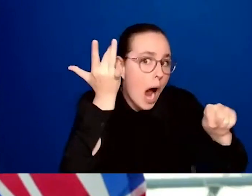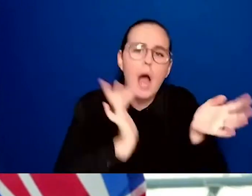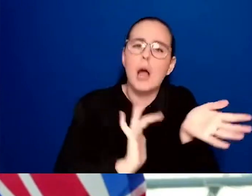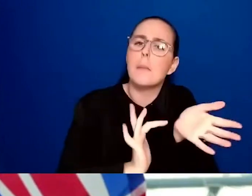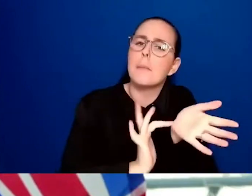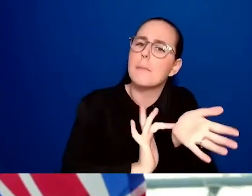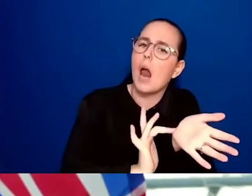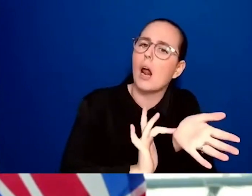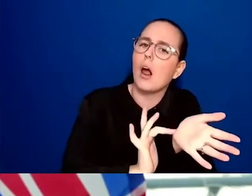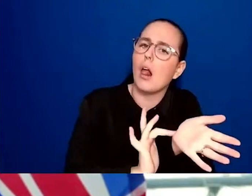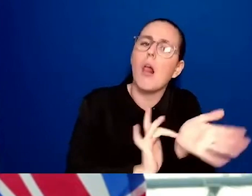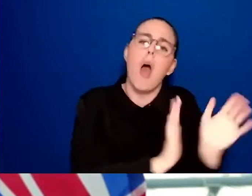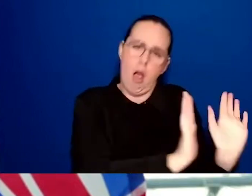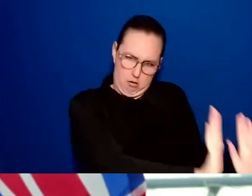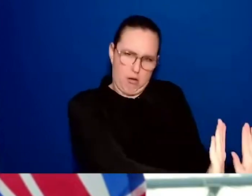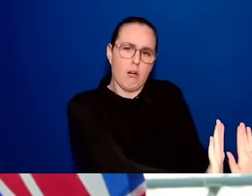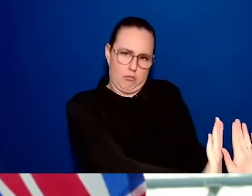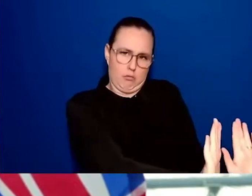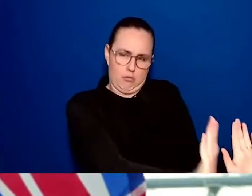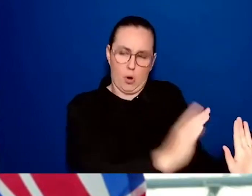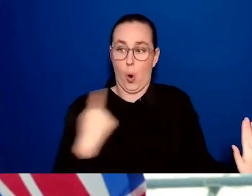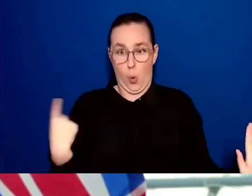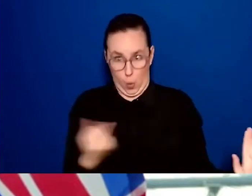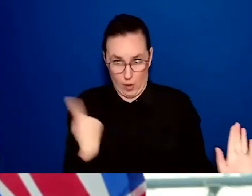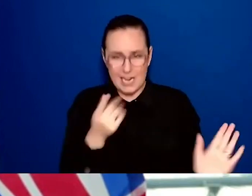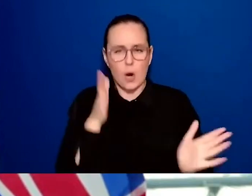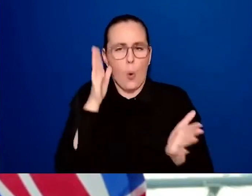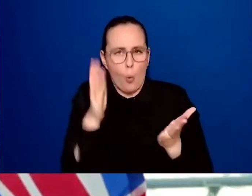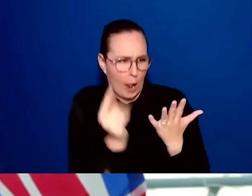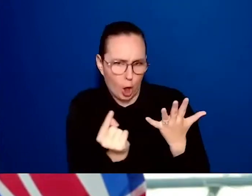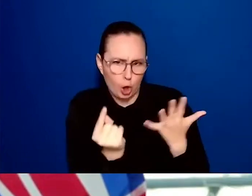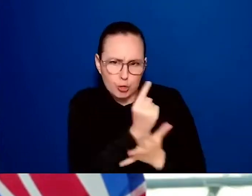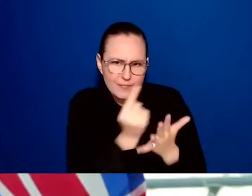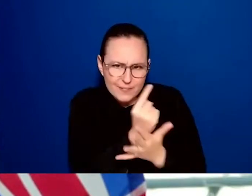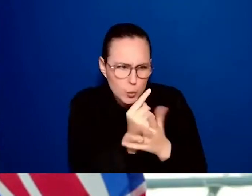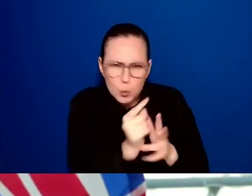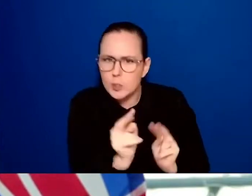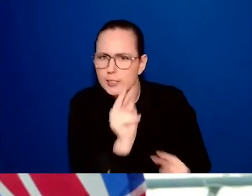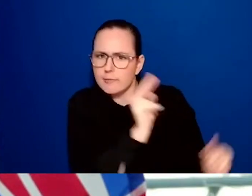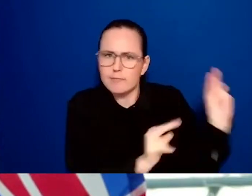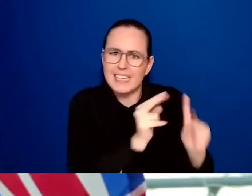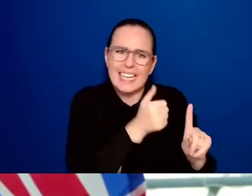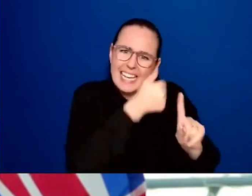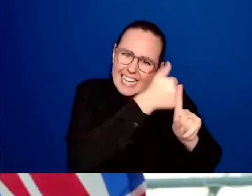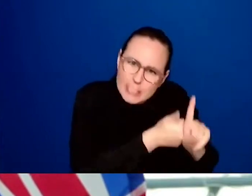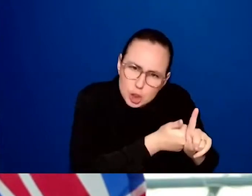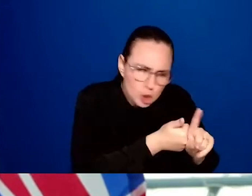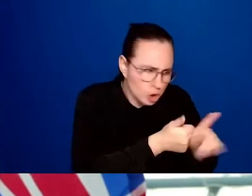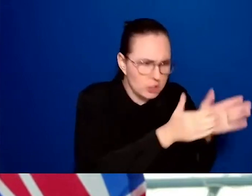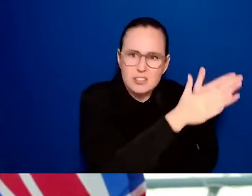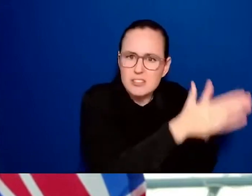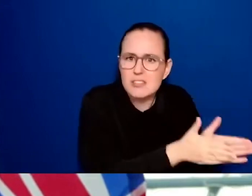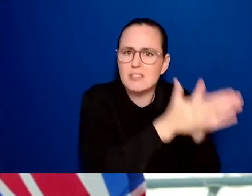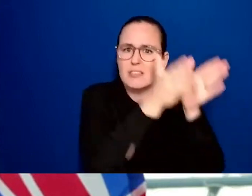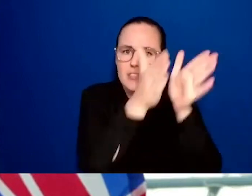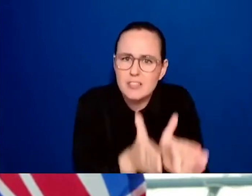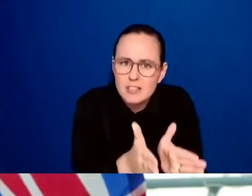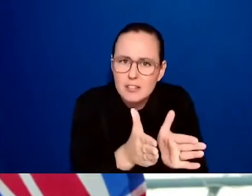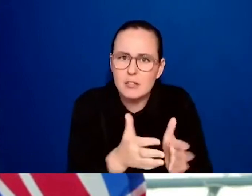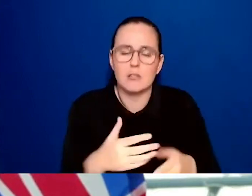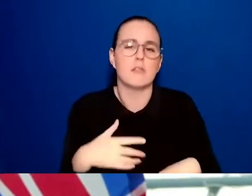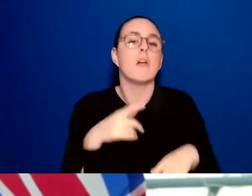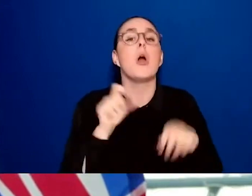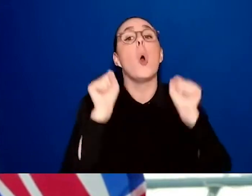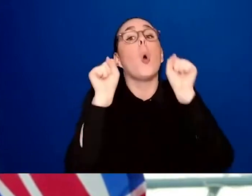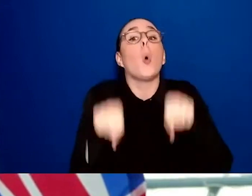every individual request for a medical or religious exemption. And the details of